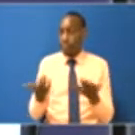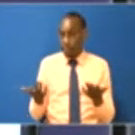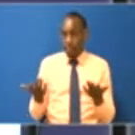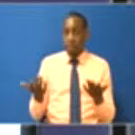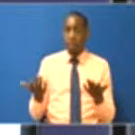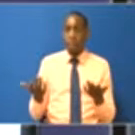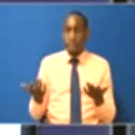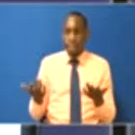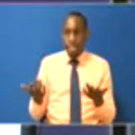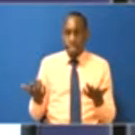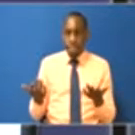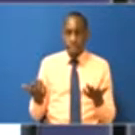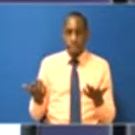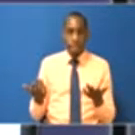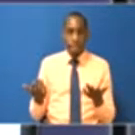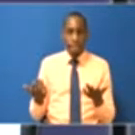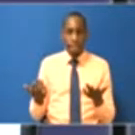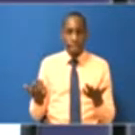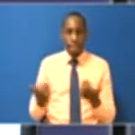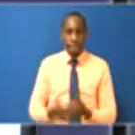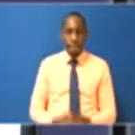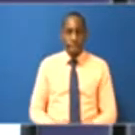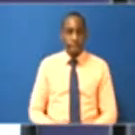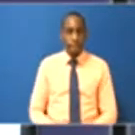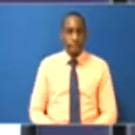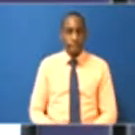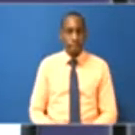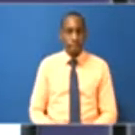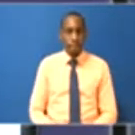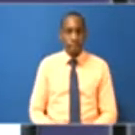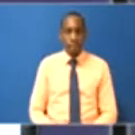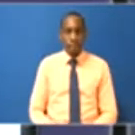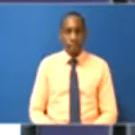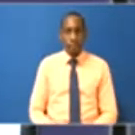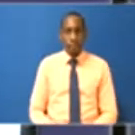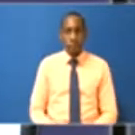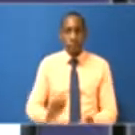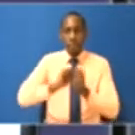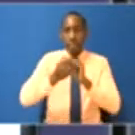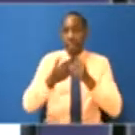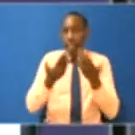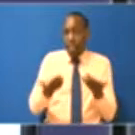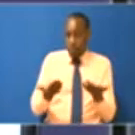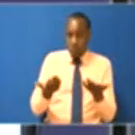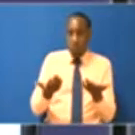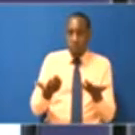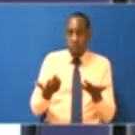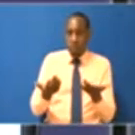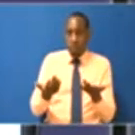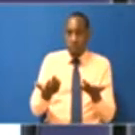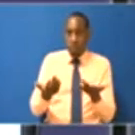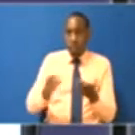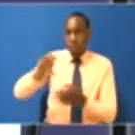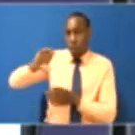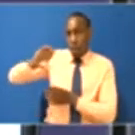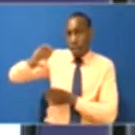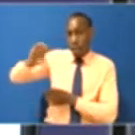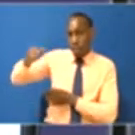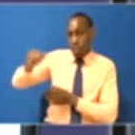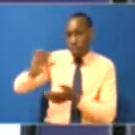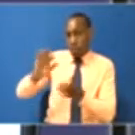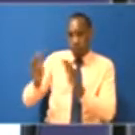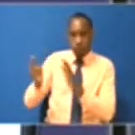what what is what are how do we change from a county